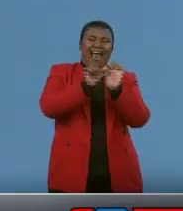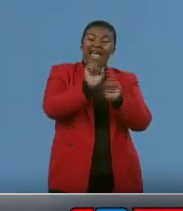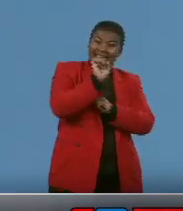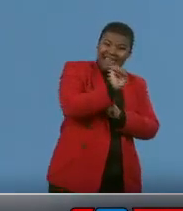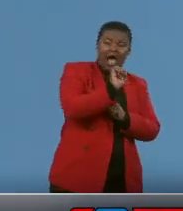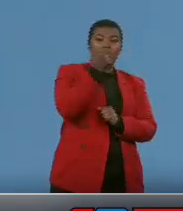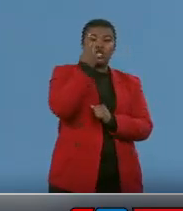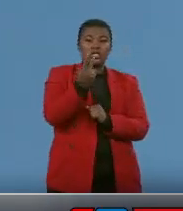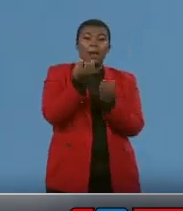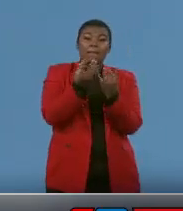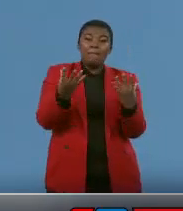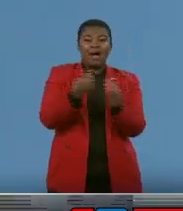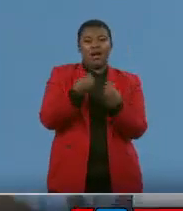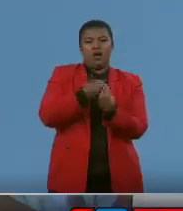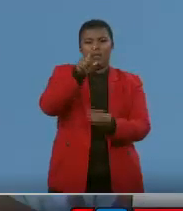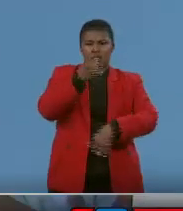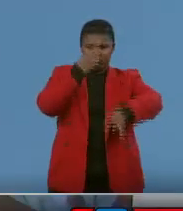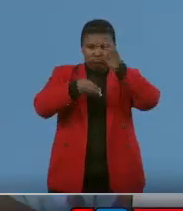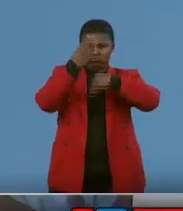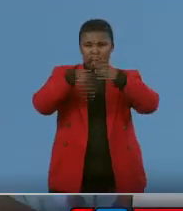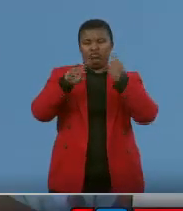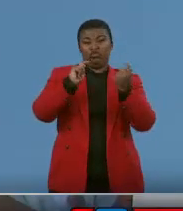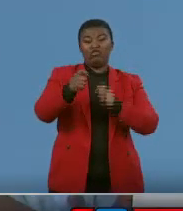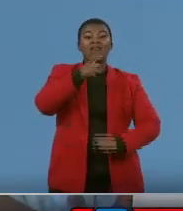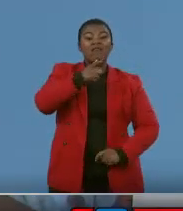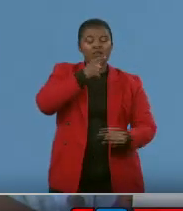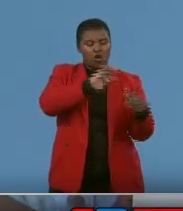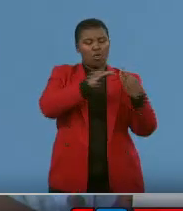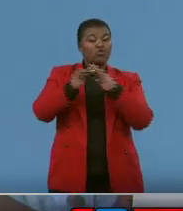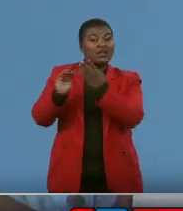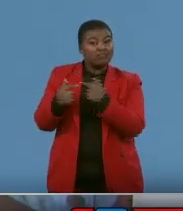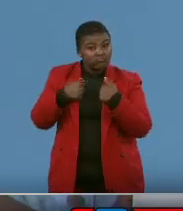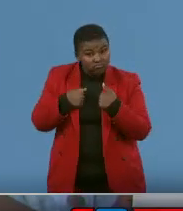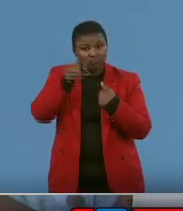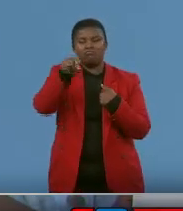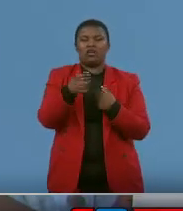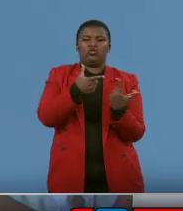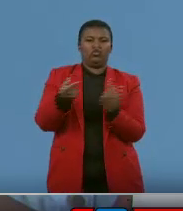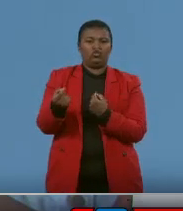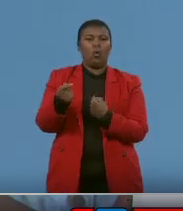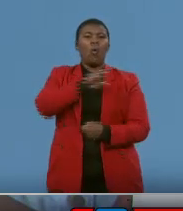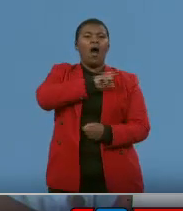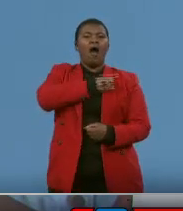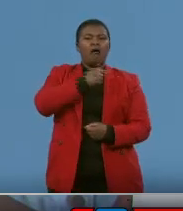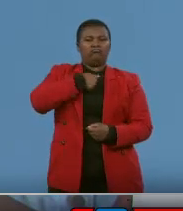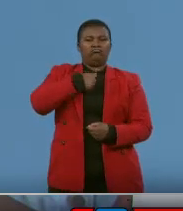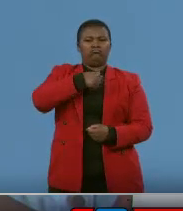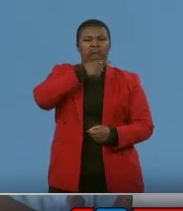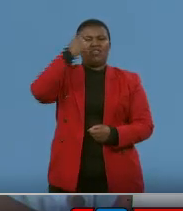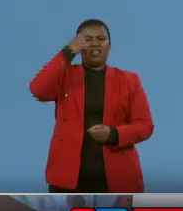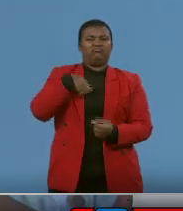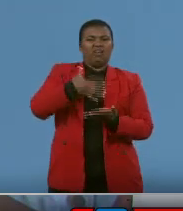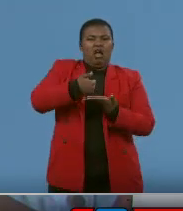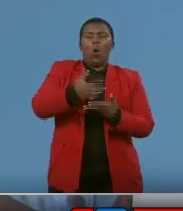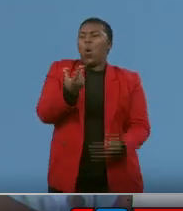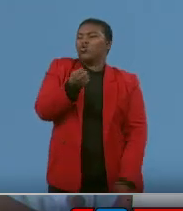lot of unlearning that we have to do as a hearing community, because we think we're helping, you know, but it's like it's a